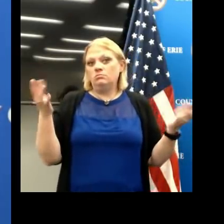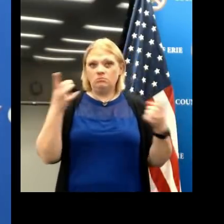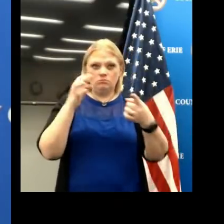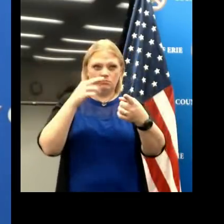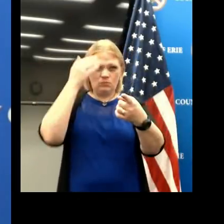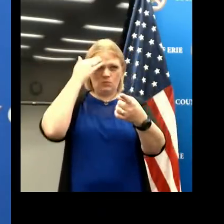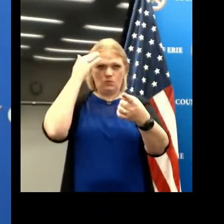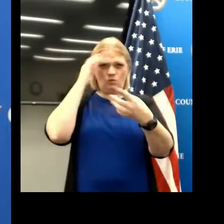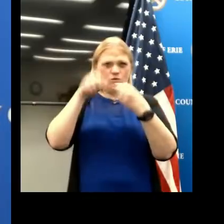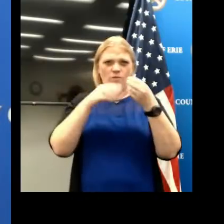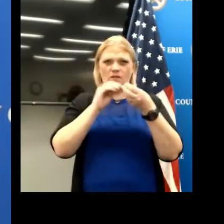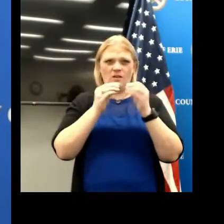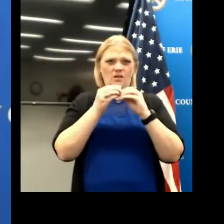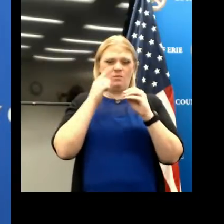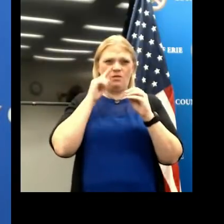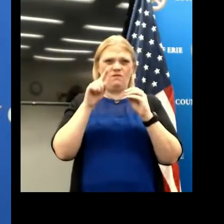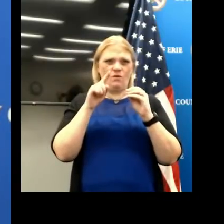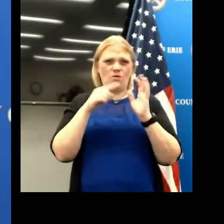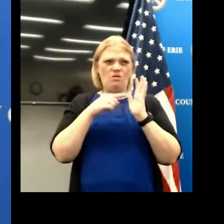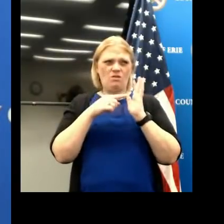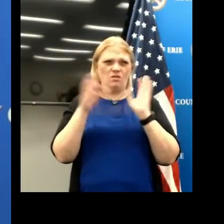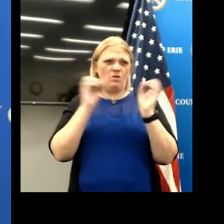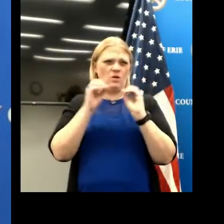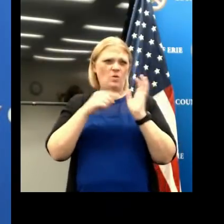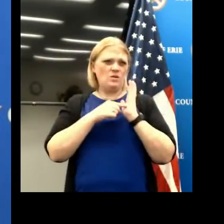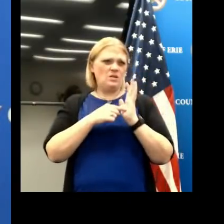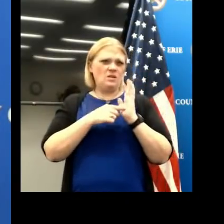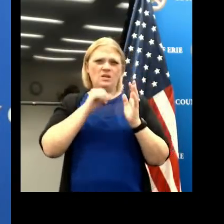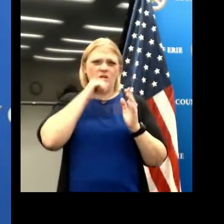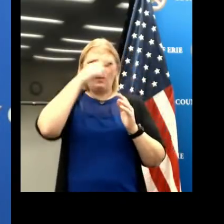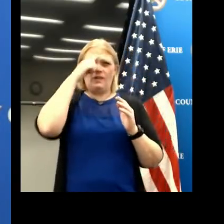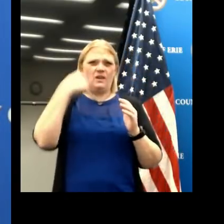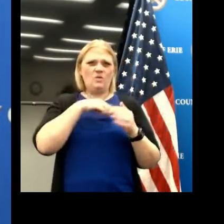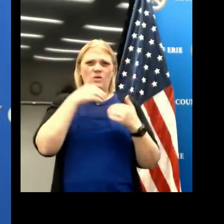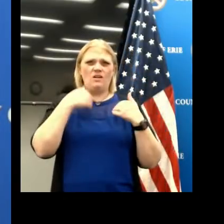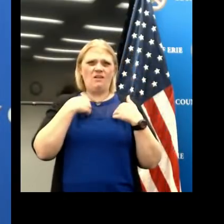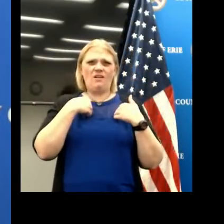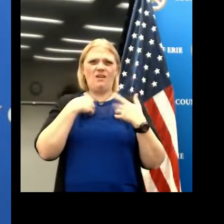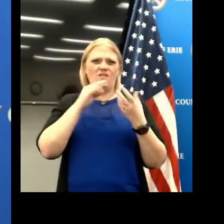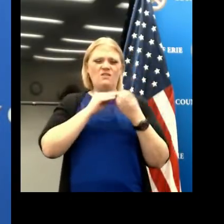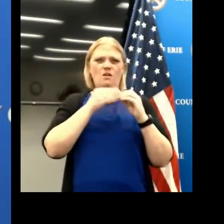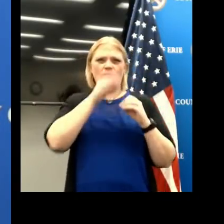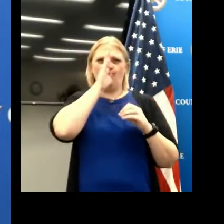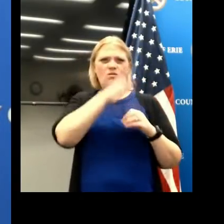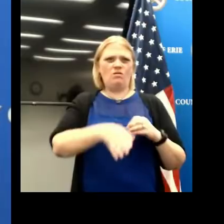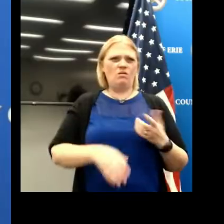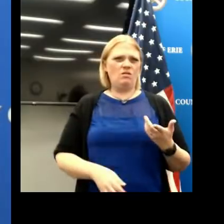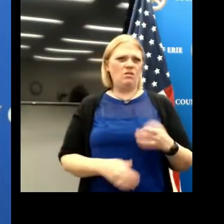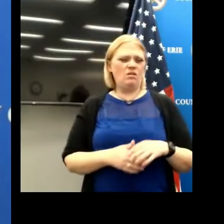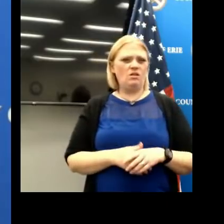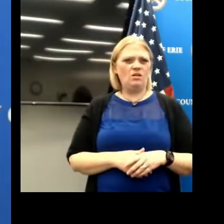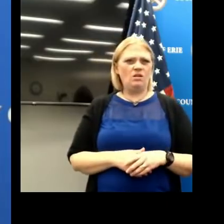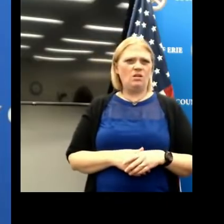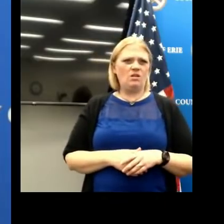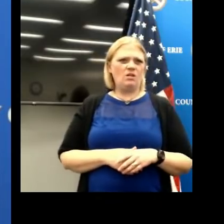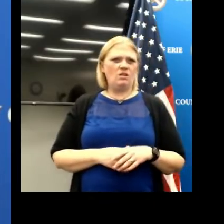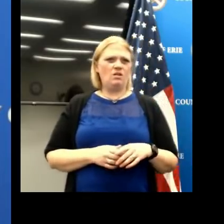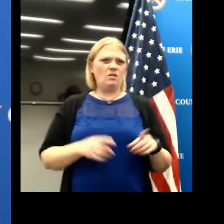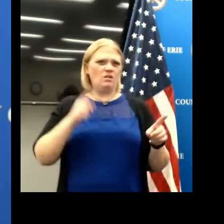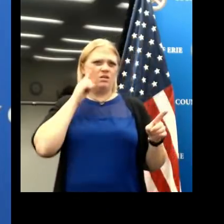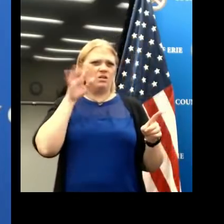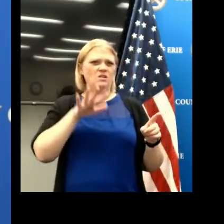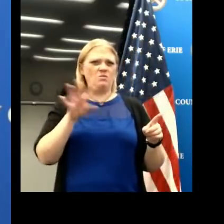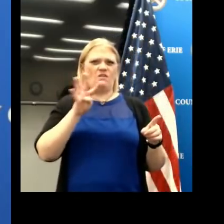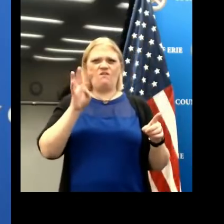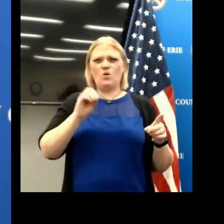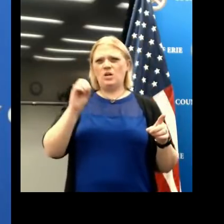know about the number on asymptomatic? I don't think we have the exact number to answer that question directly, Hannah. Yeah, I think it's still about 40%. It's a little